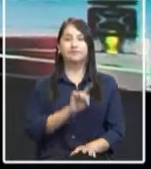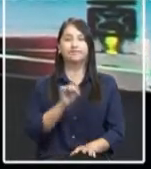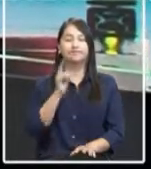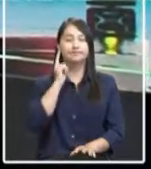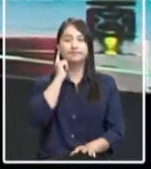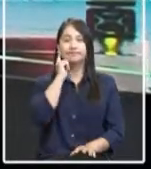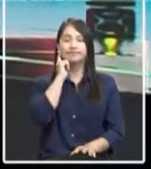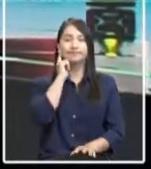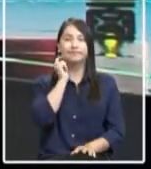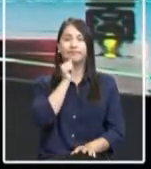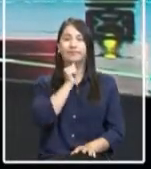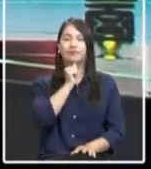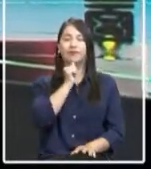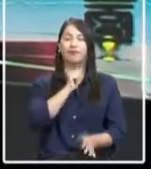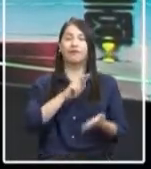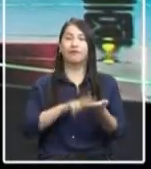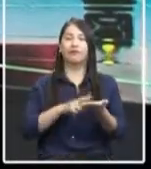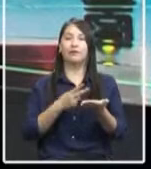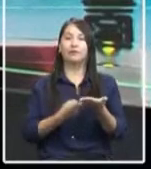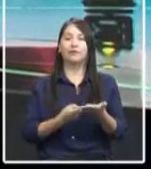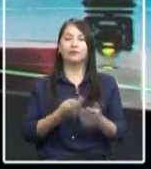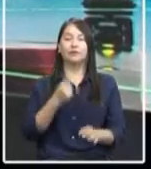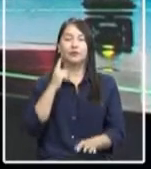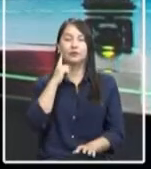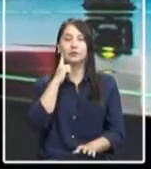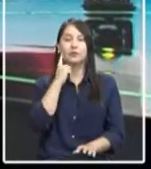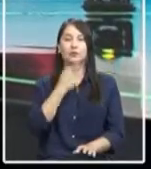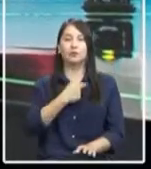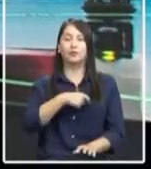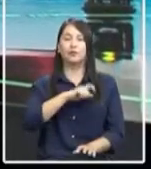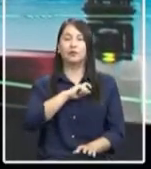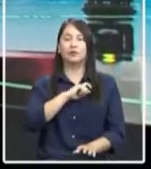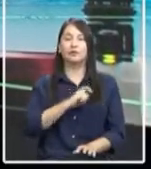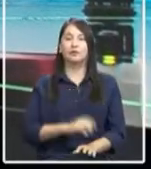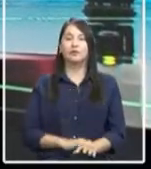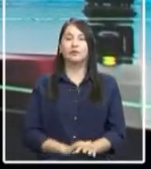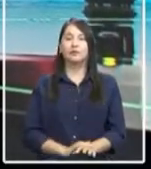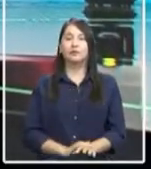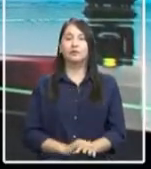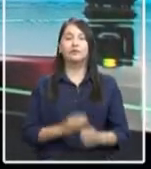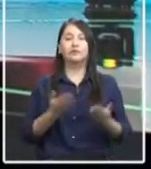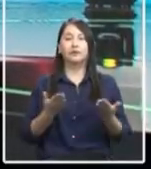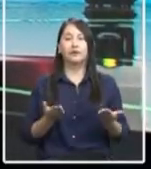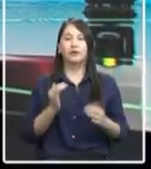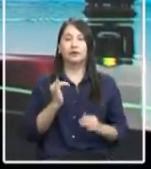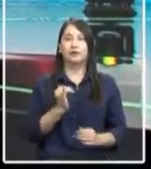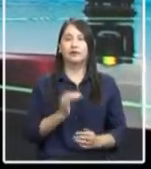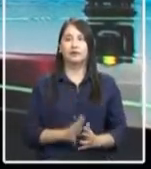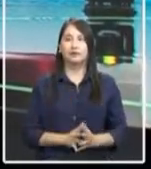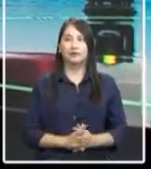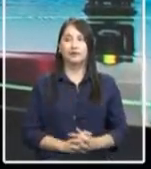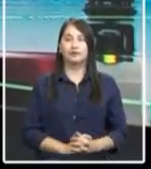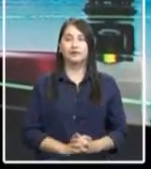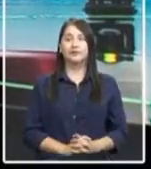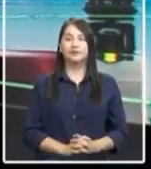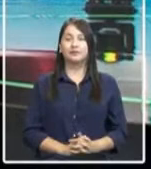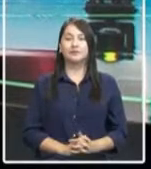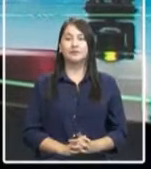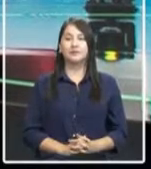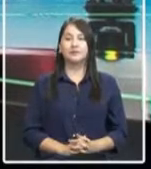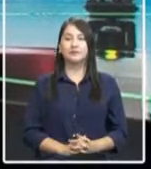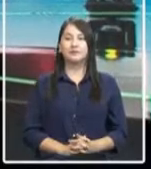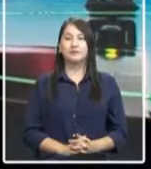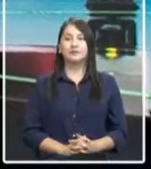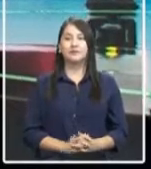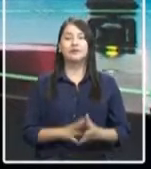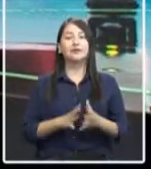host is perfect. Has unmuted. Thank you so much. Now we can hear you. Okay. You can start right now. All right. Well, thank you so